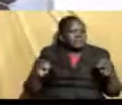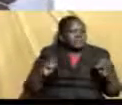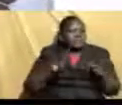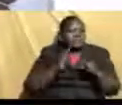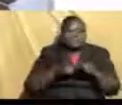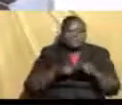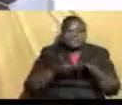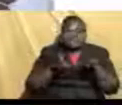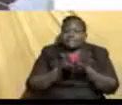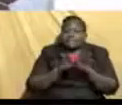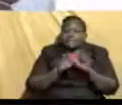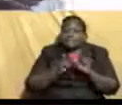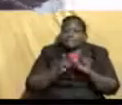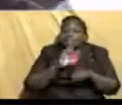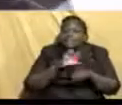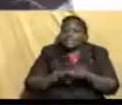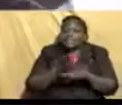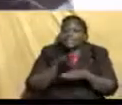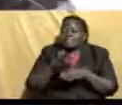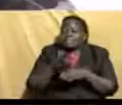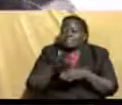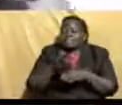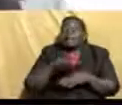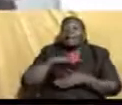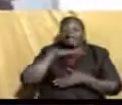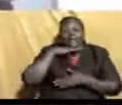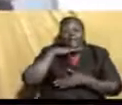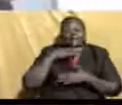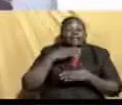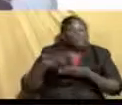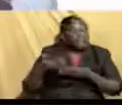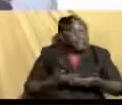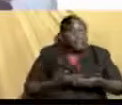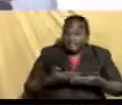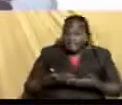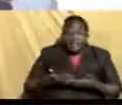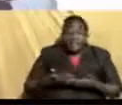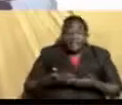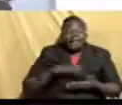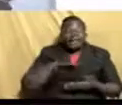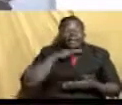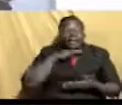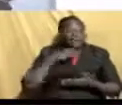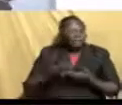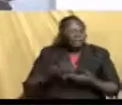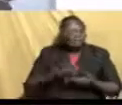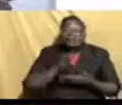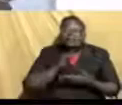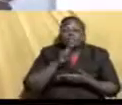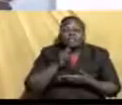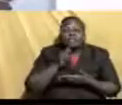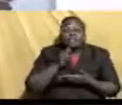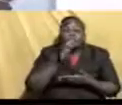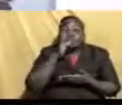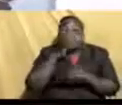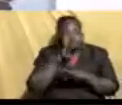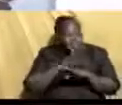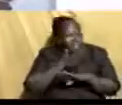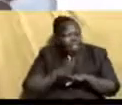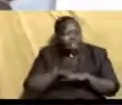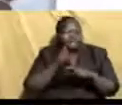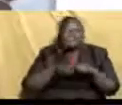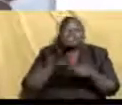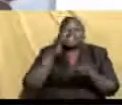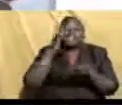Alternatively, you might find that this is a dead baby. A dead baby is not a fibroid, it's still a baby. So a statute that has